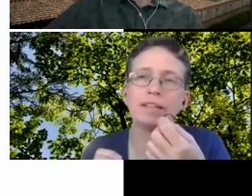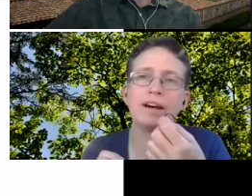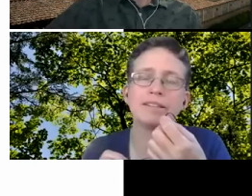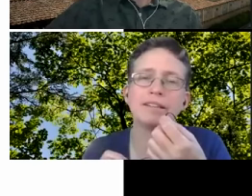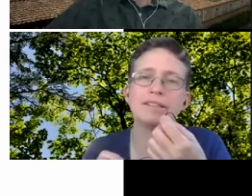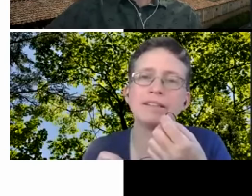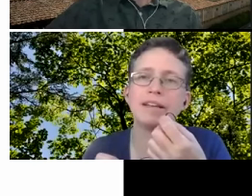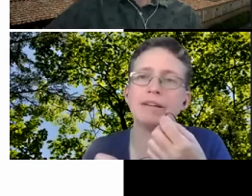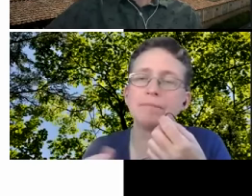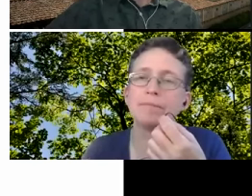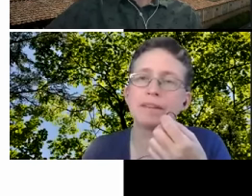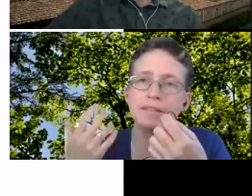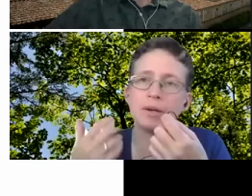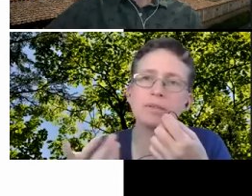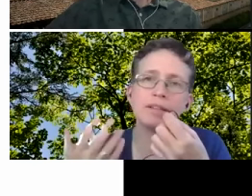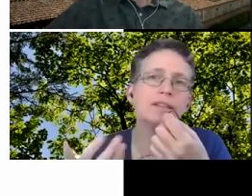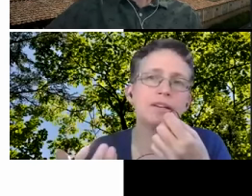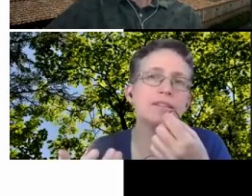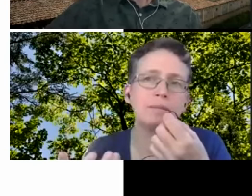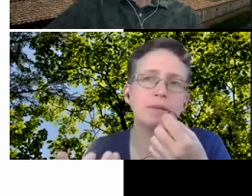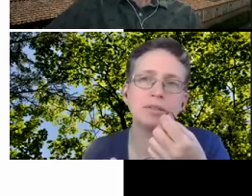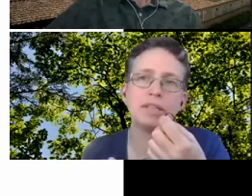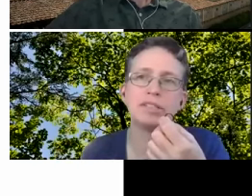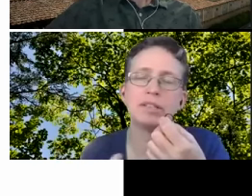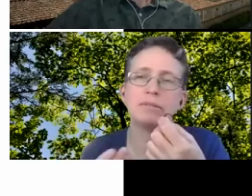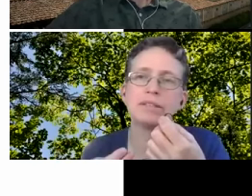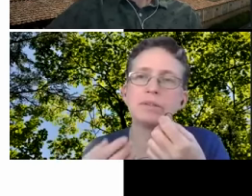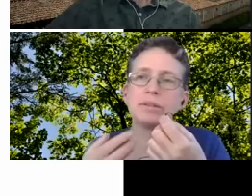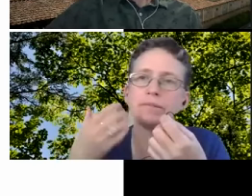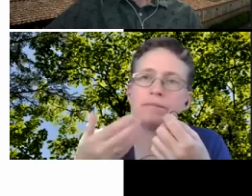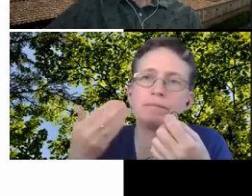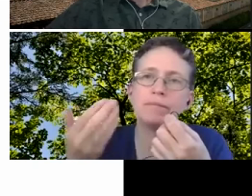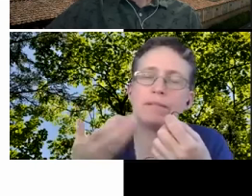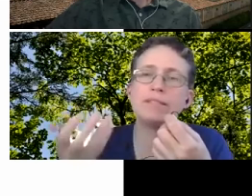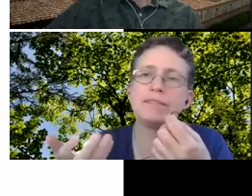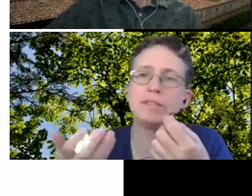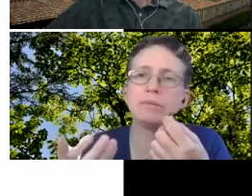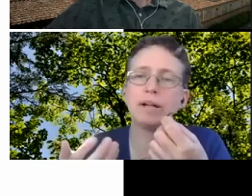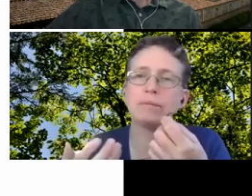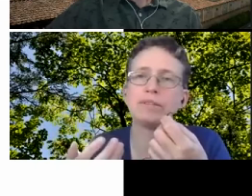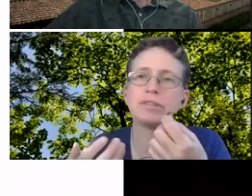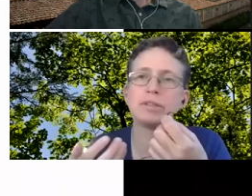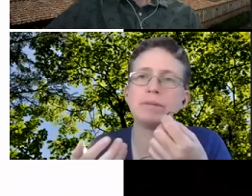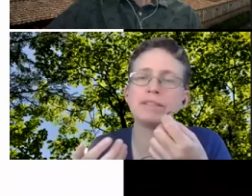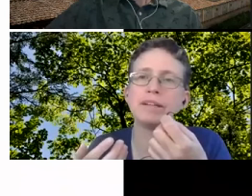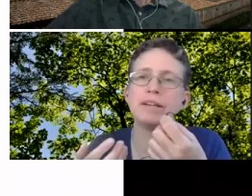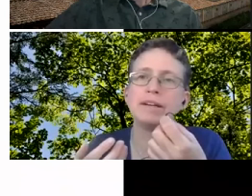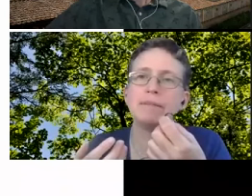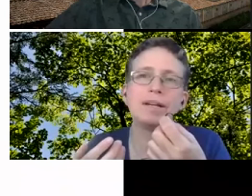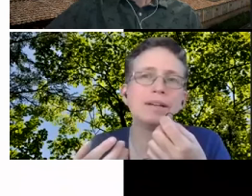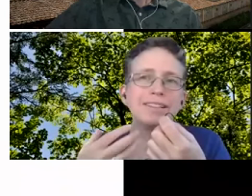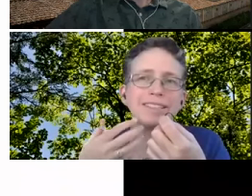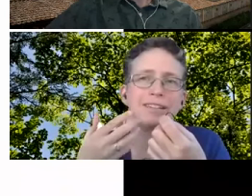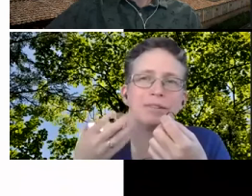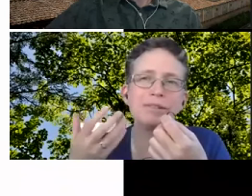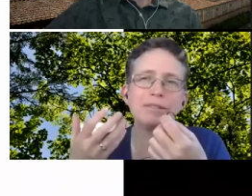vacant lots and things like that. So I think there is some association with sort of species that do well with disturbance.